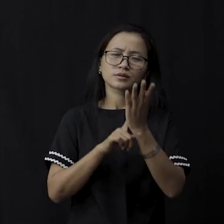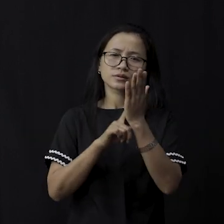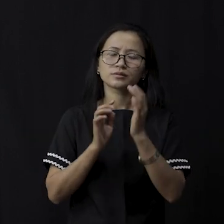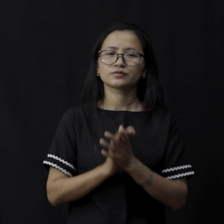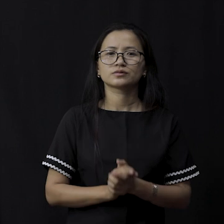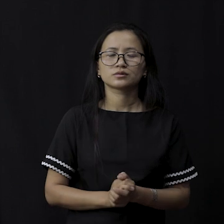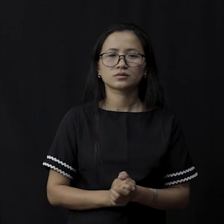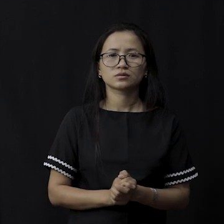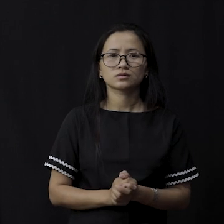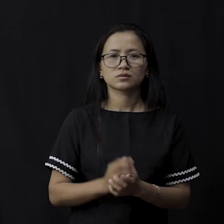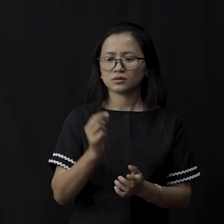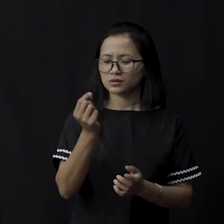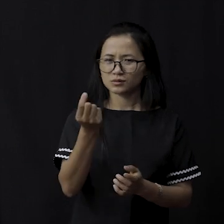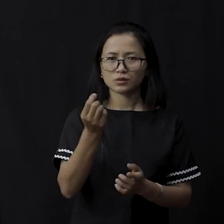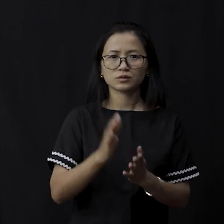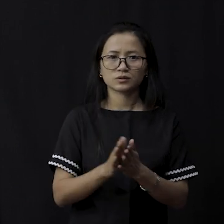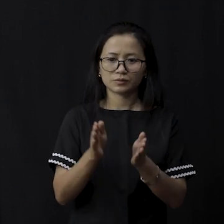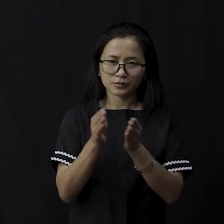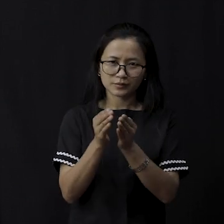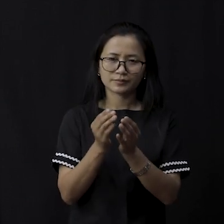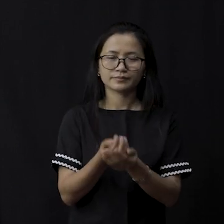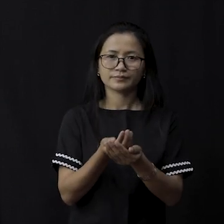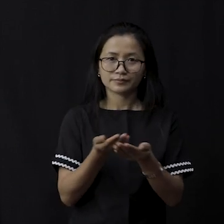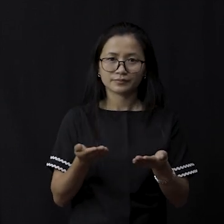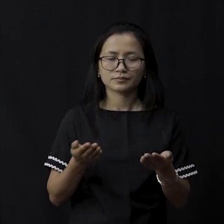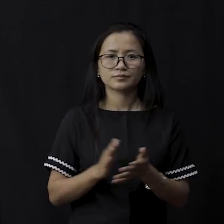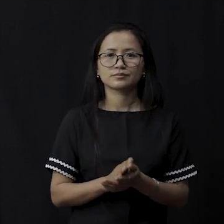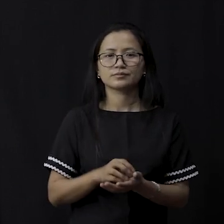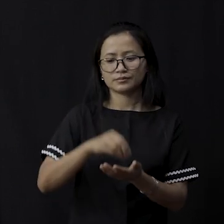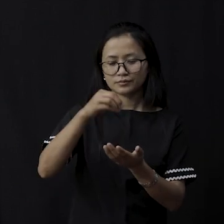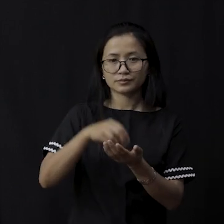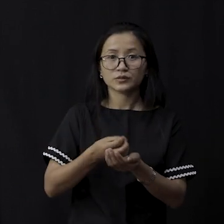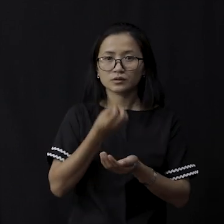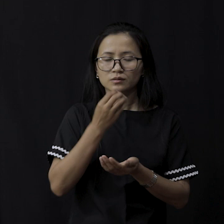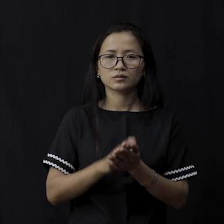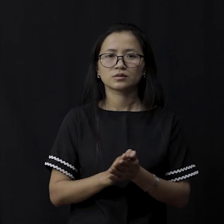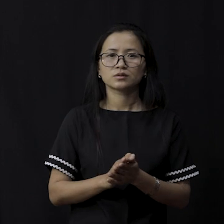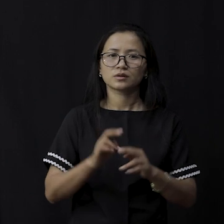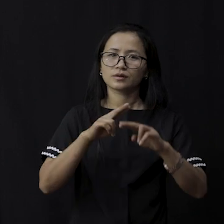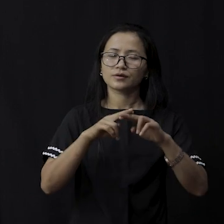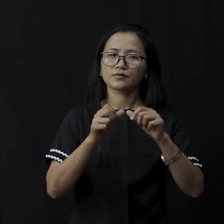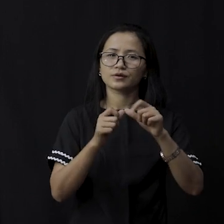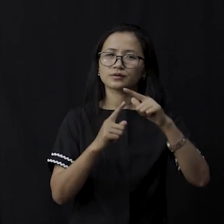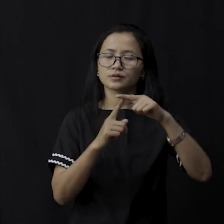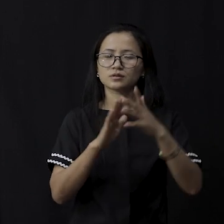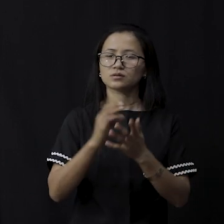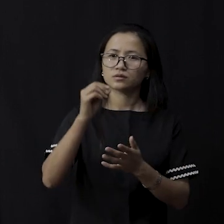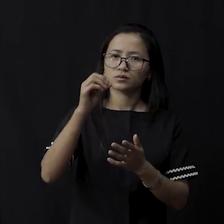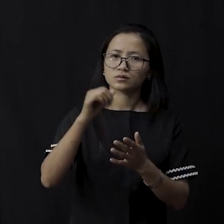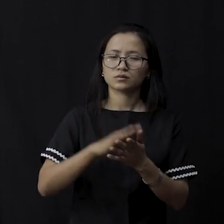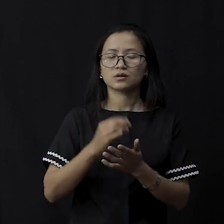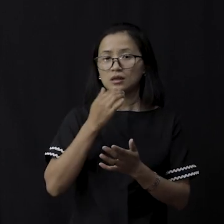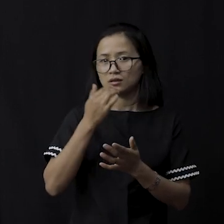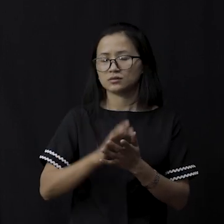okay, the smallest particle, the smallest amount of food that you should eat is the fats, oil, salt, and